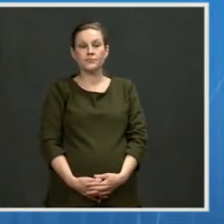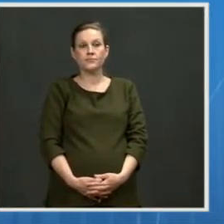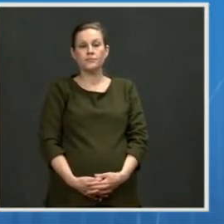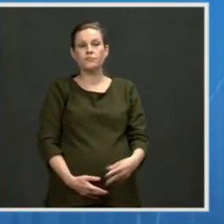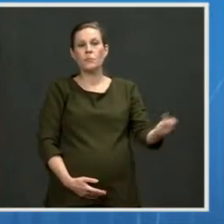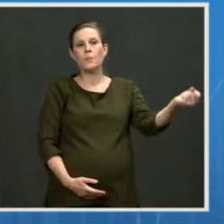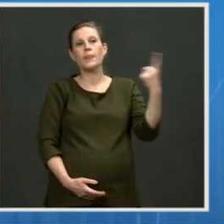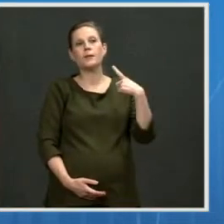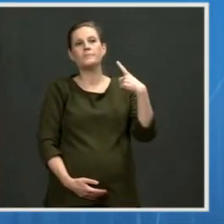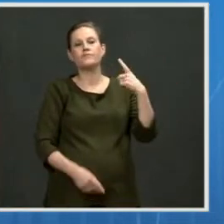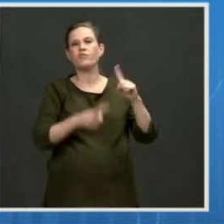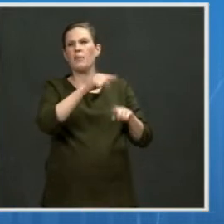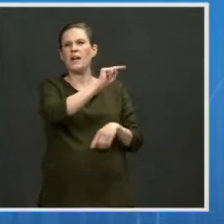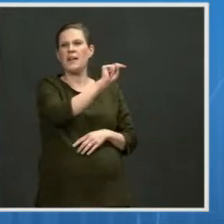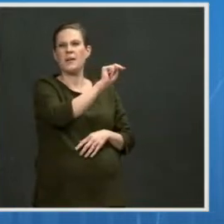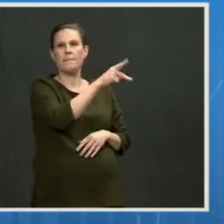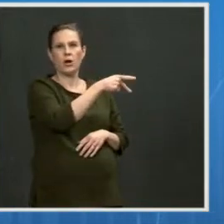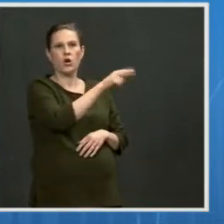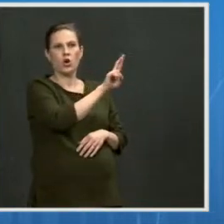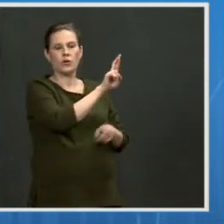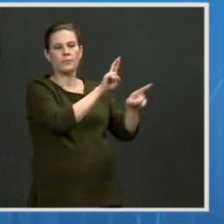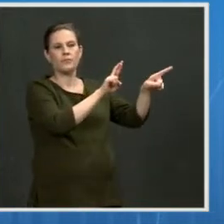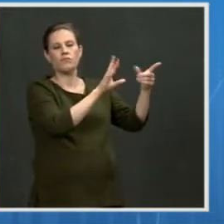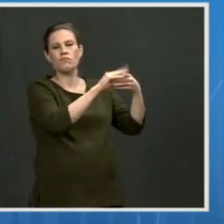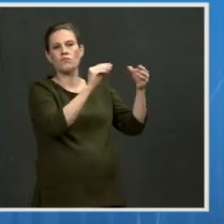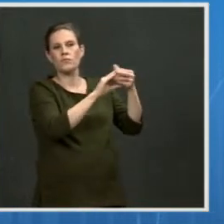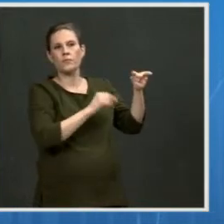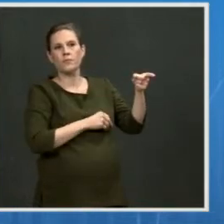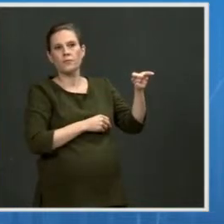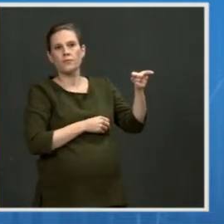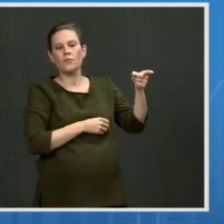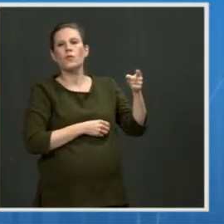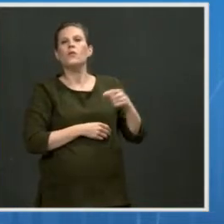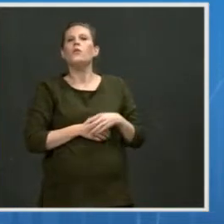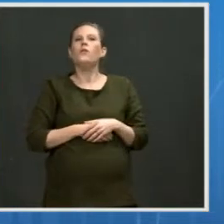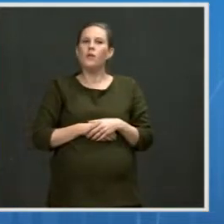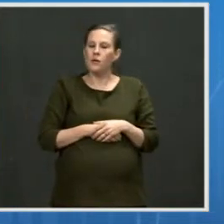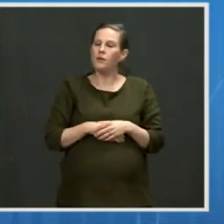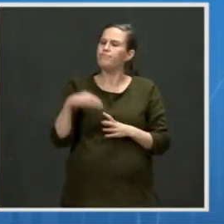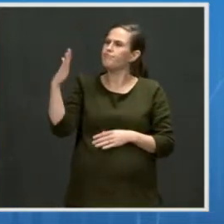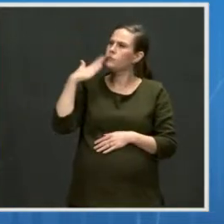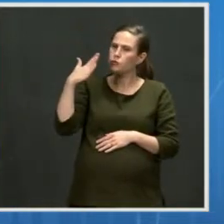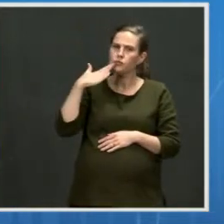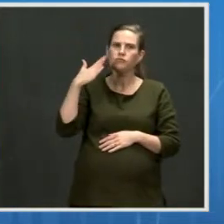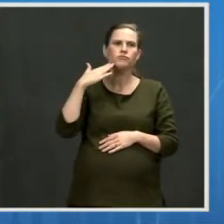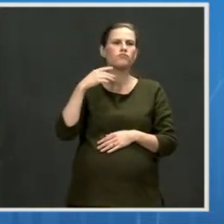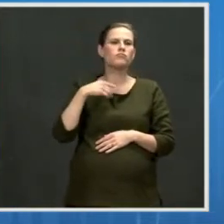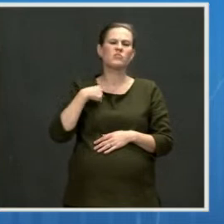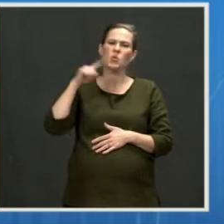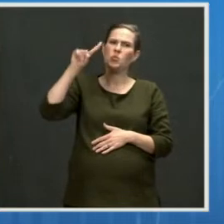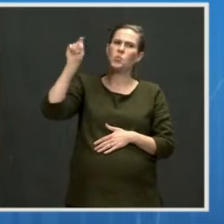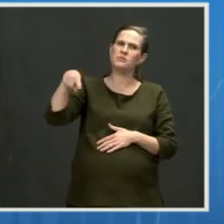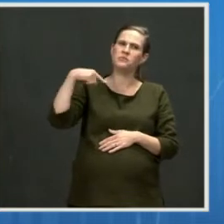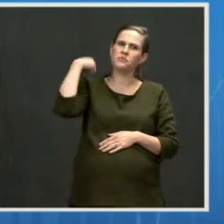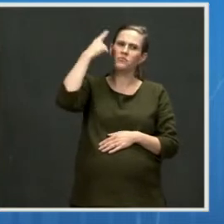Thank you. Thank you so much for taking my question. What we're wondering about at NPR today